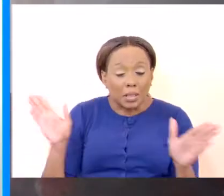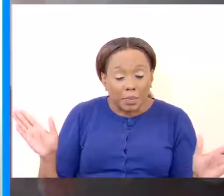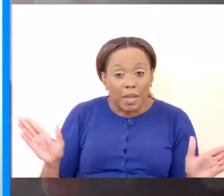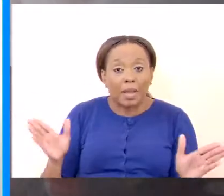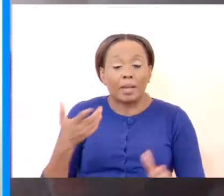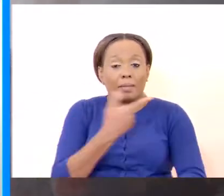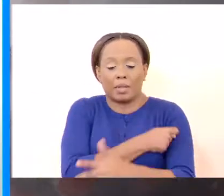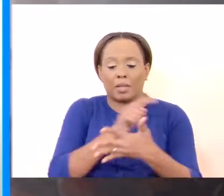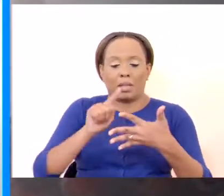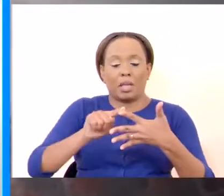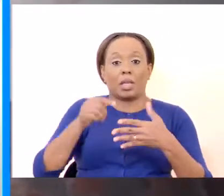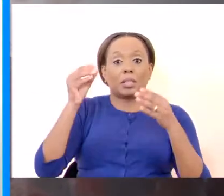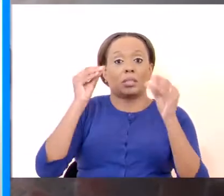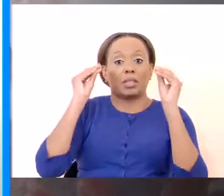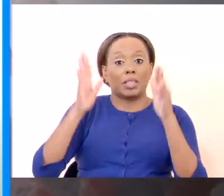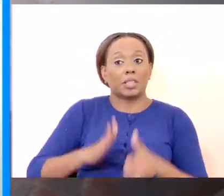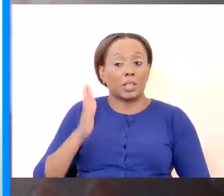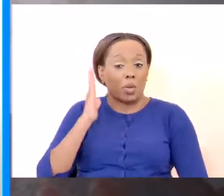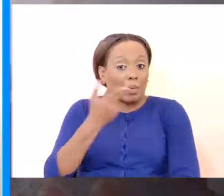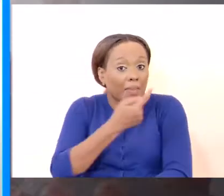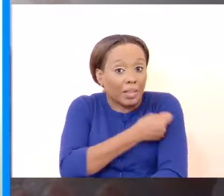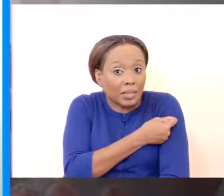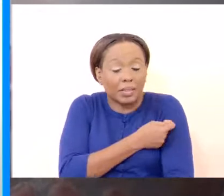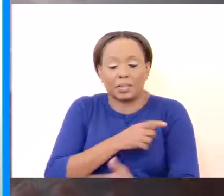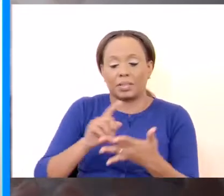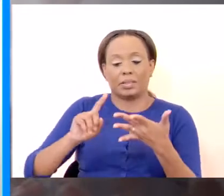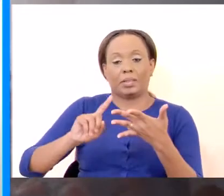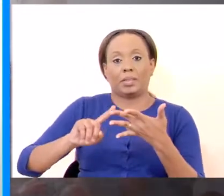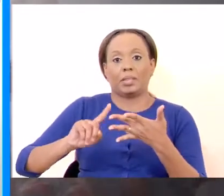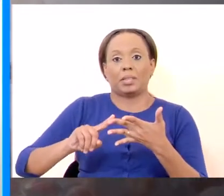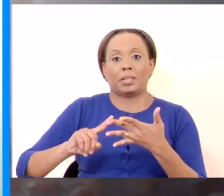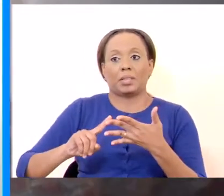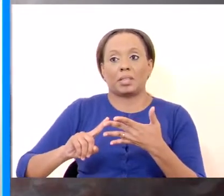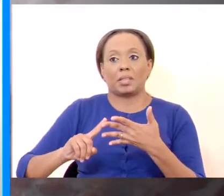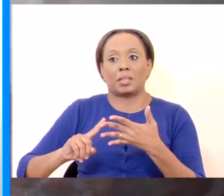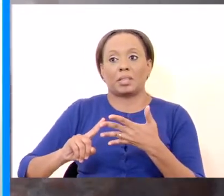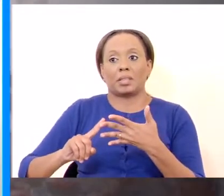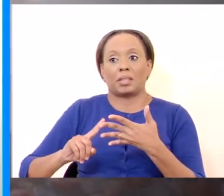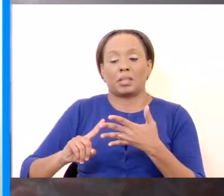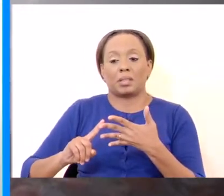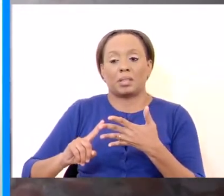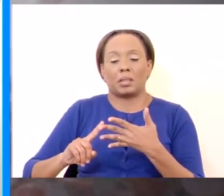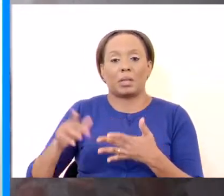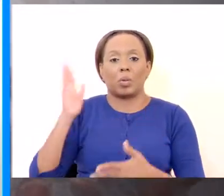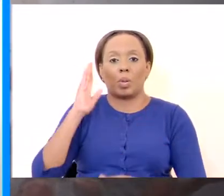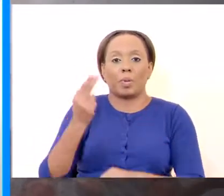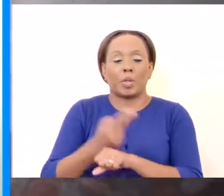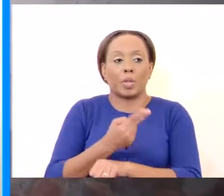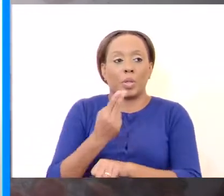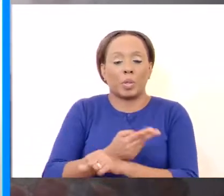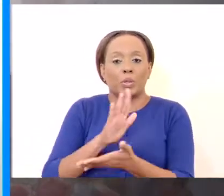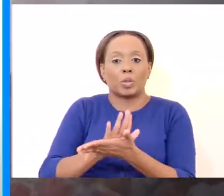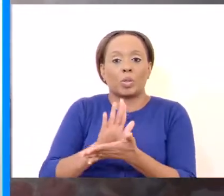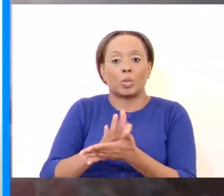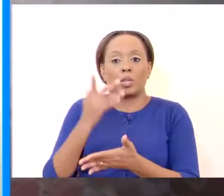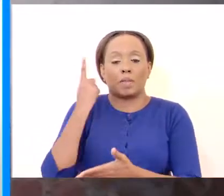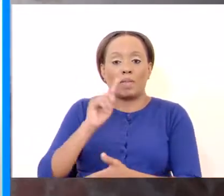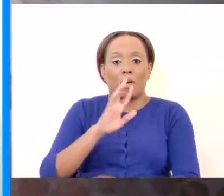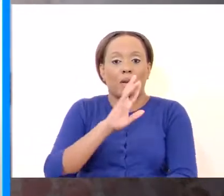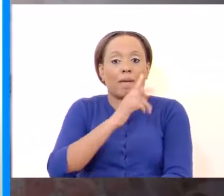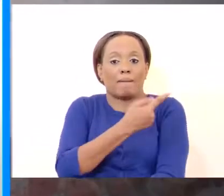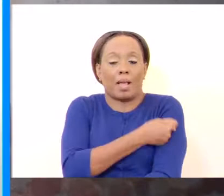for vaccination. 3, if any consideration was given to using schools as vaccination centers.